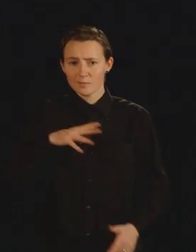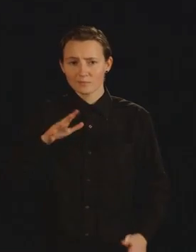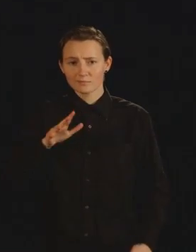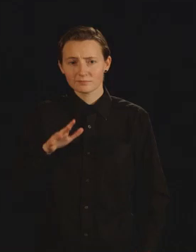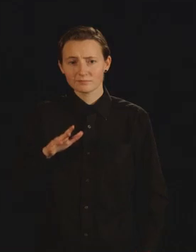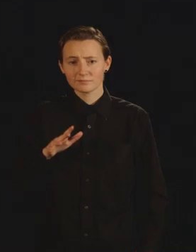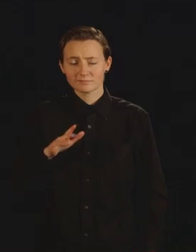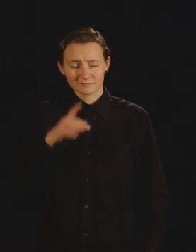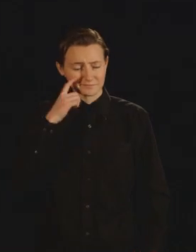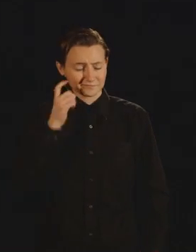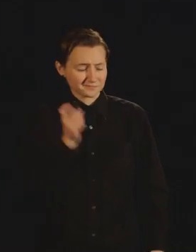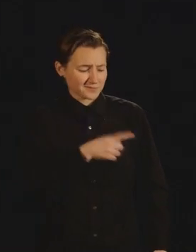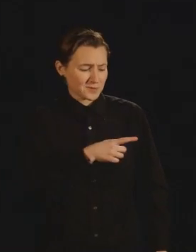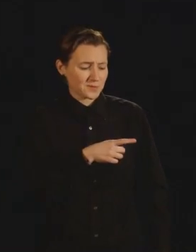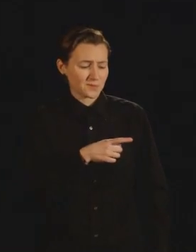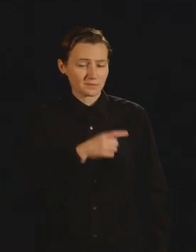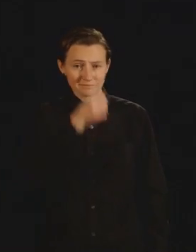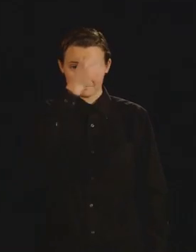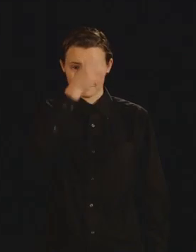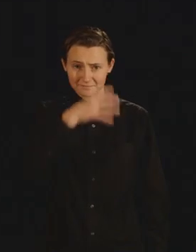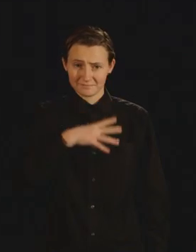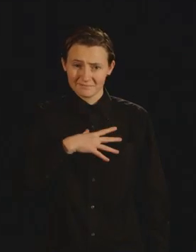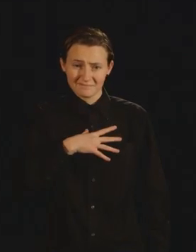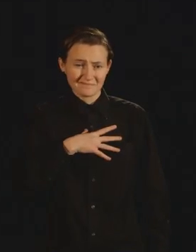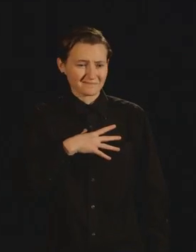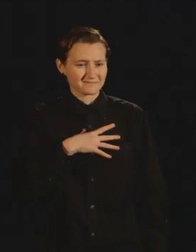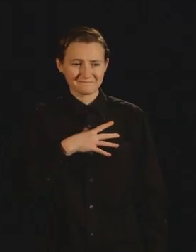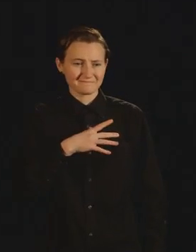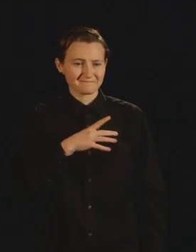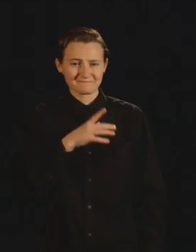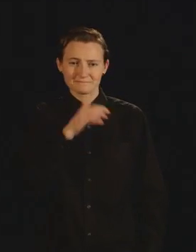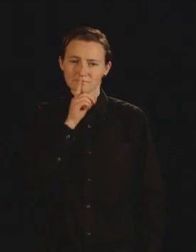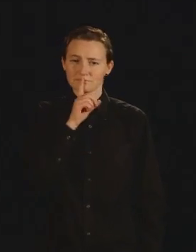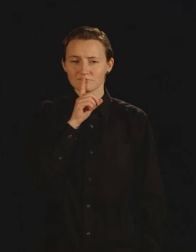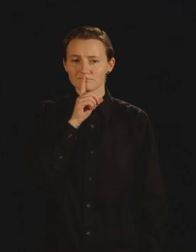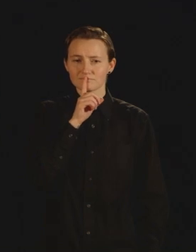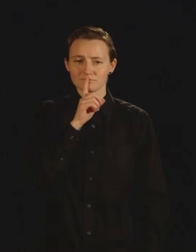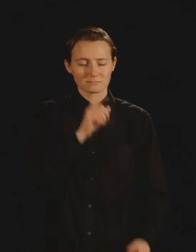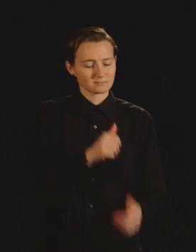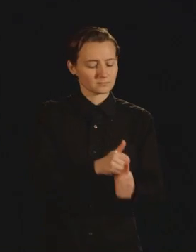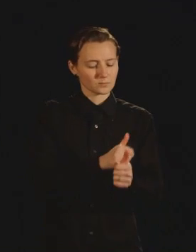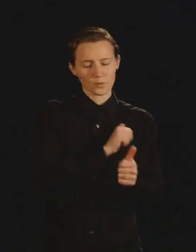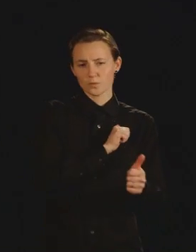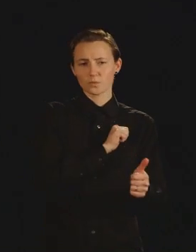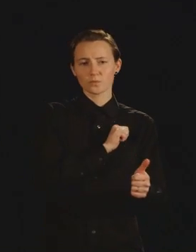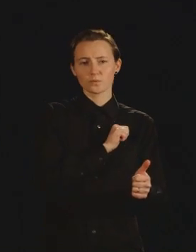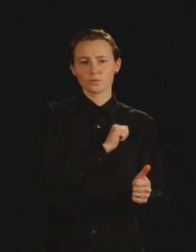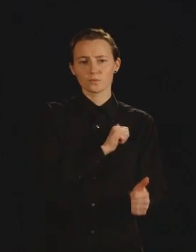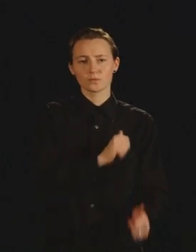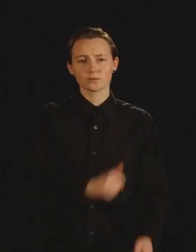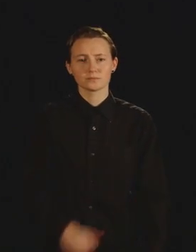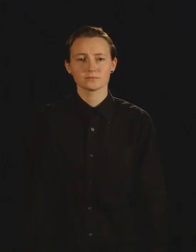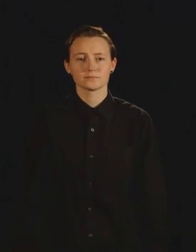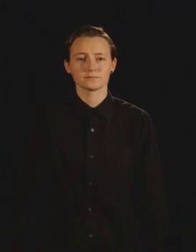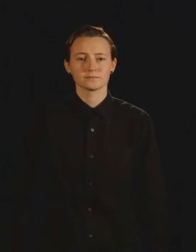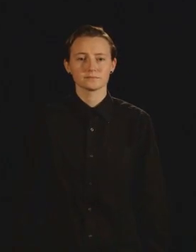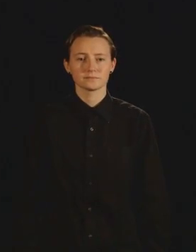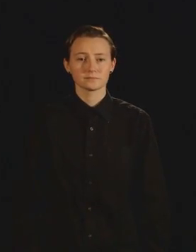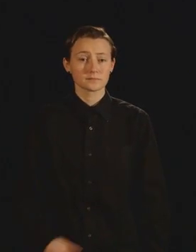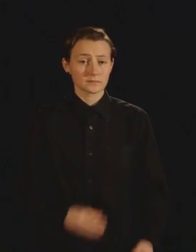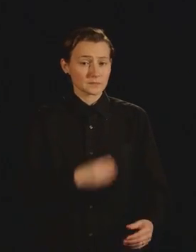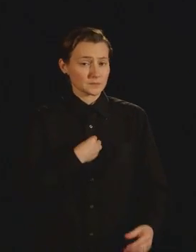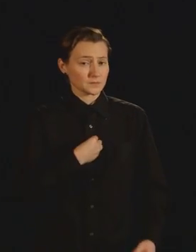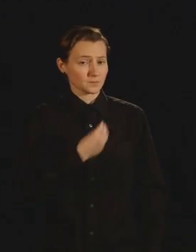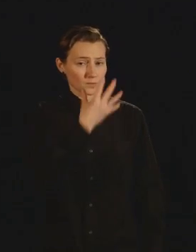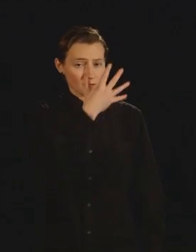advancement of women, I've noticed men fall noticeably silent and behind in crucial and